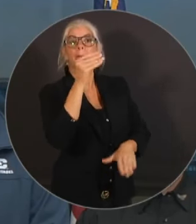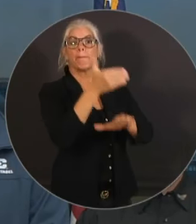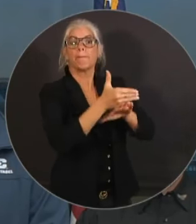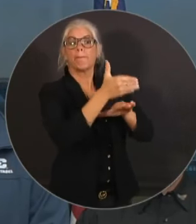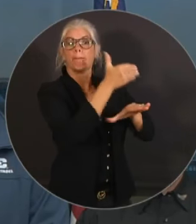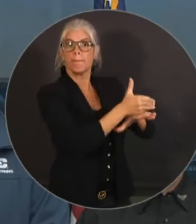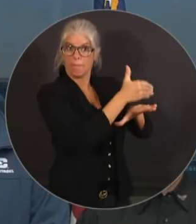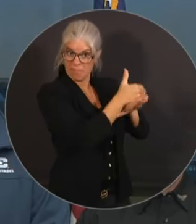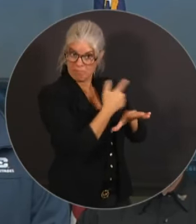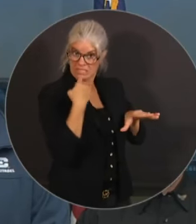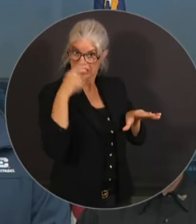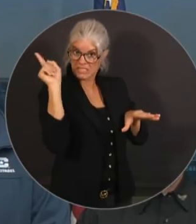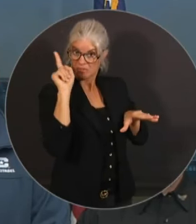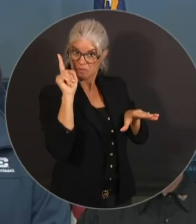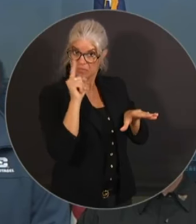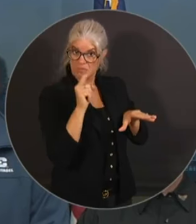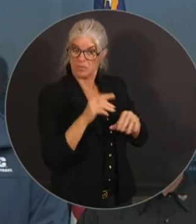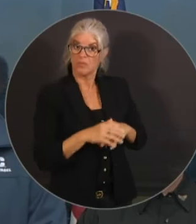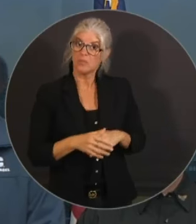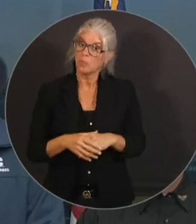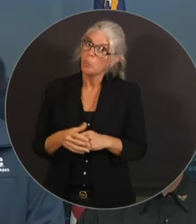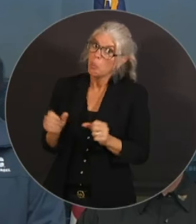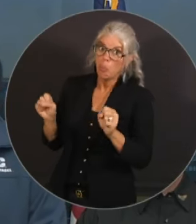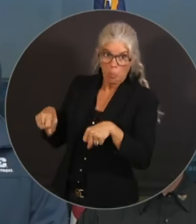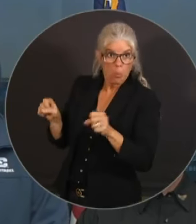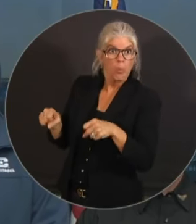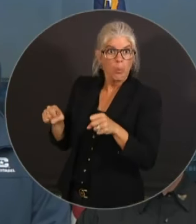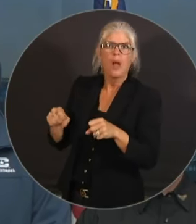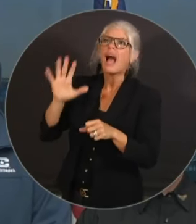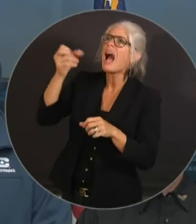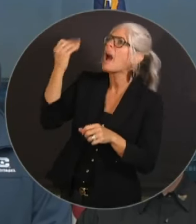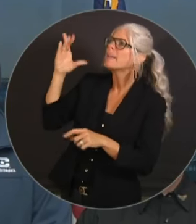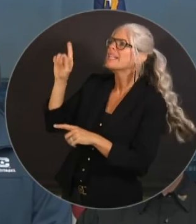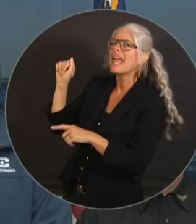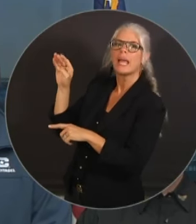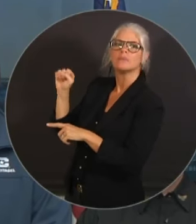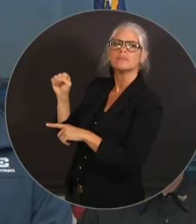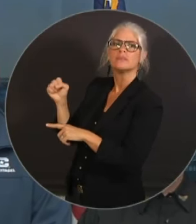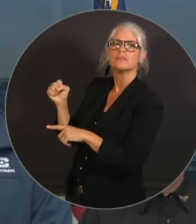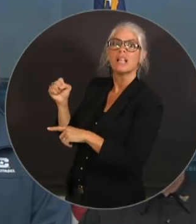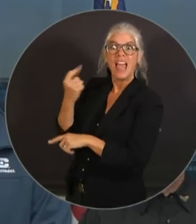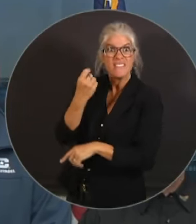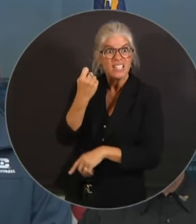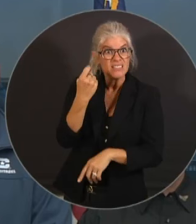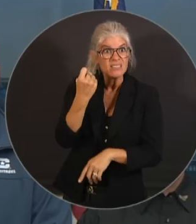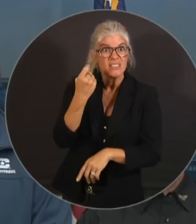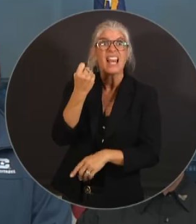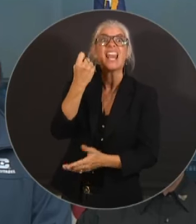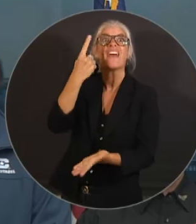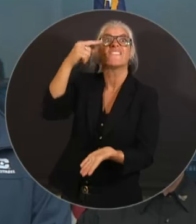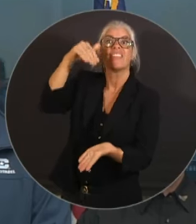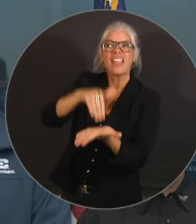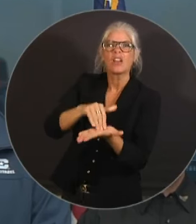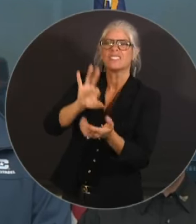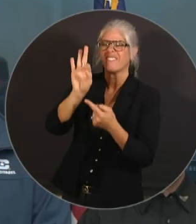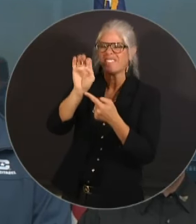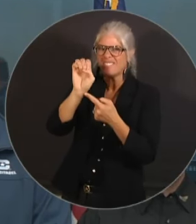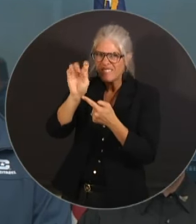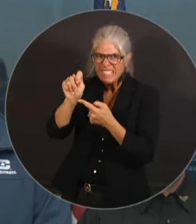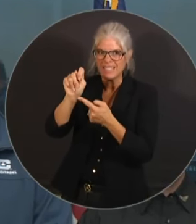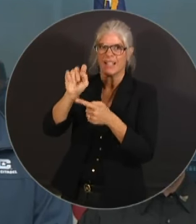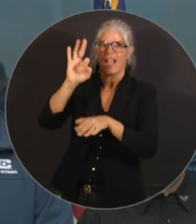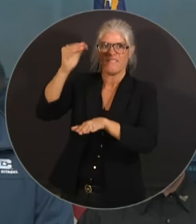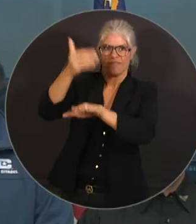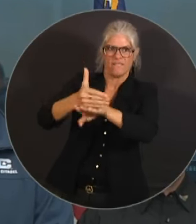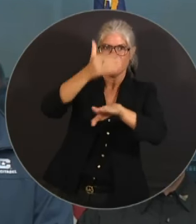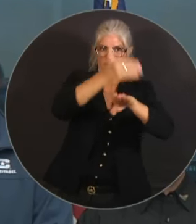what do we have total amount of feet? We've got, Over 11,000. yeah, 11,000. So we probably did, what do we do, 1,500